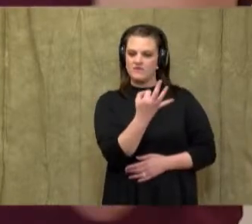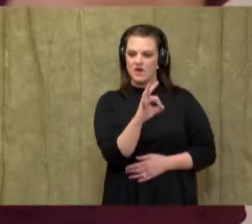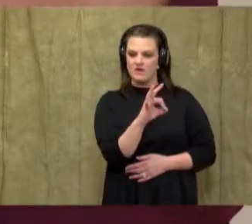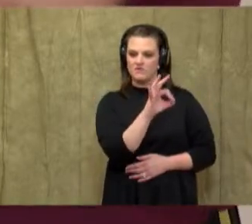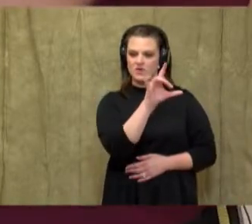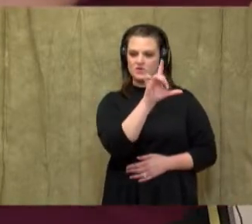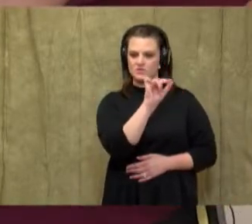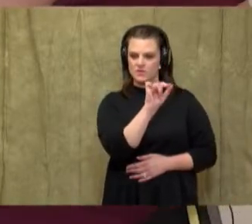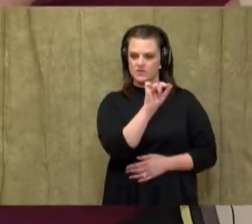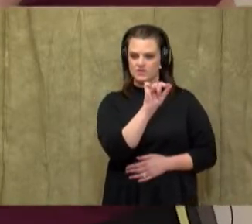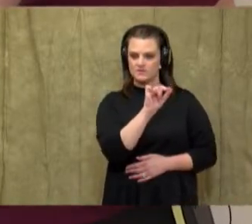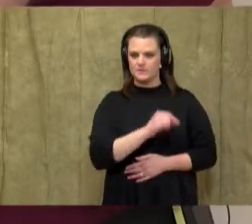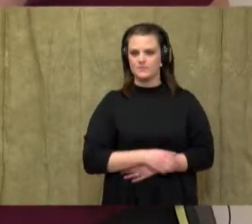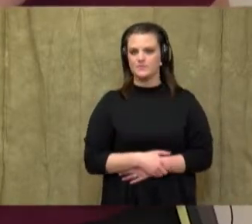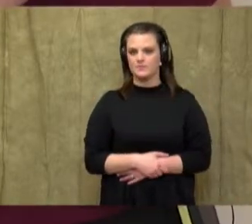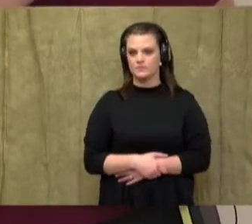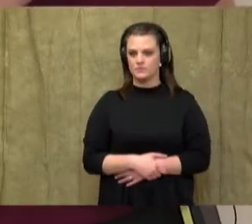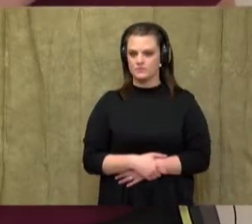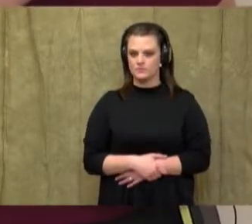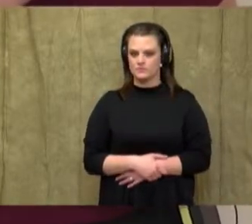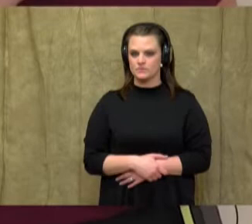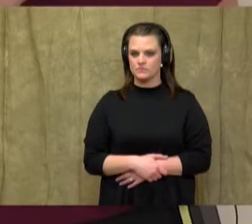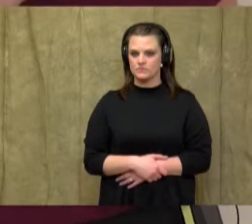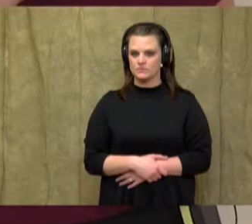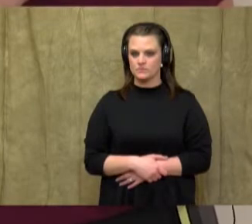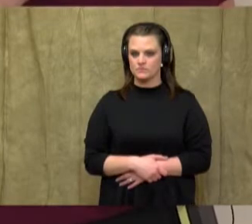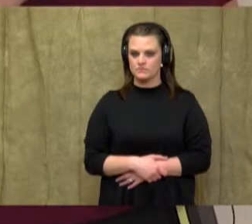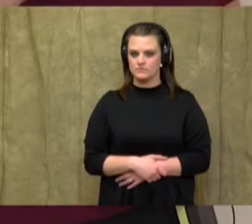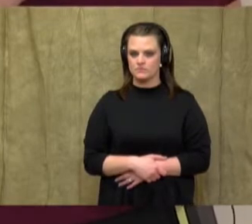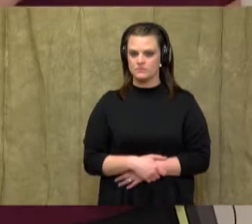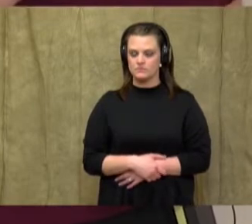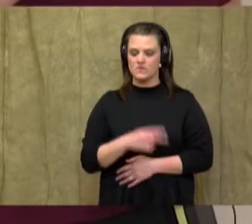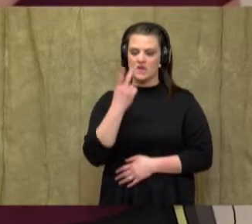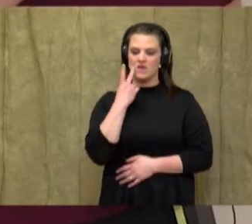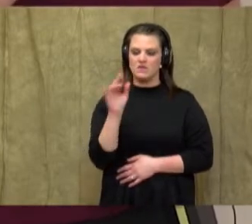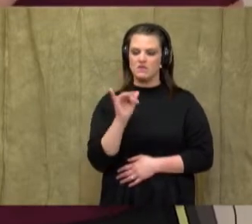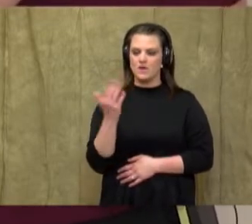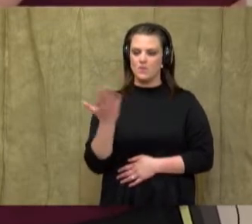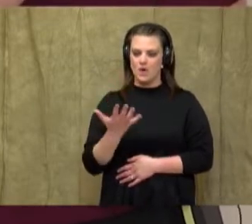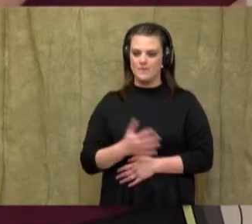20. Half of 20 can look like